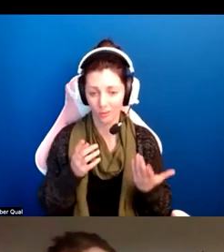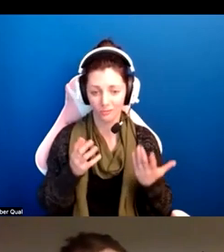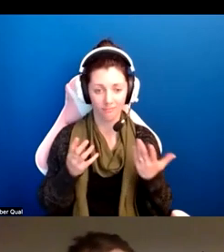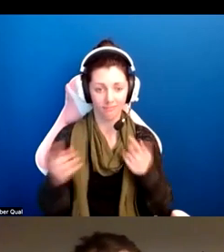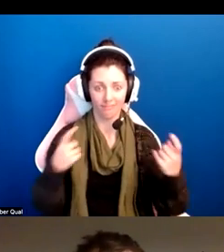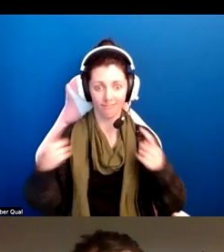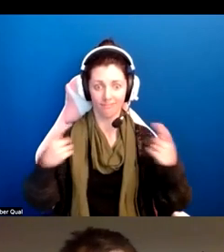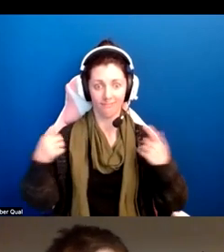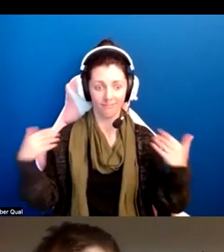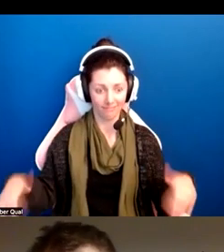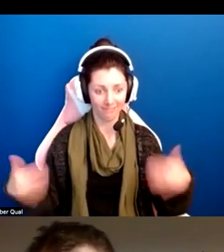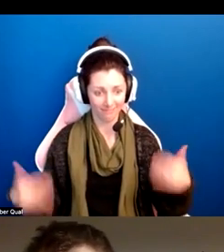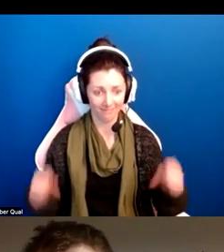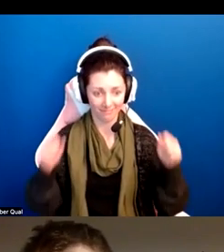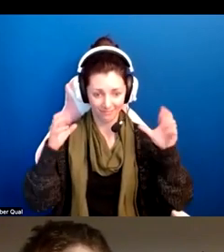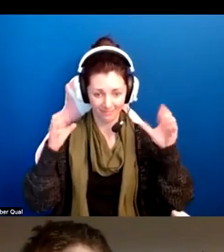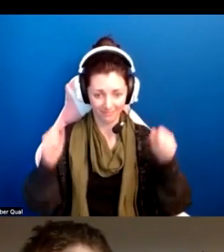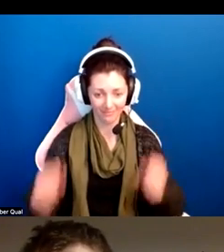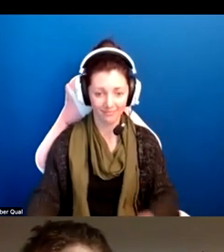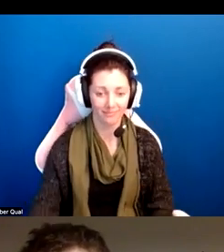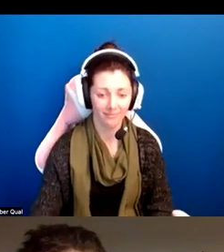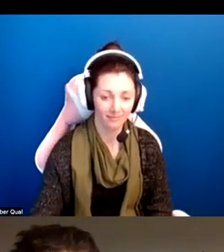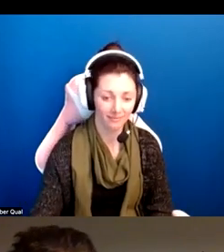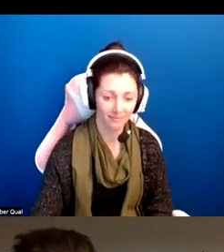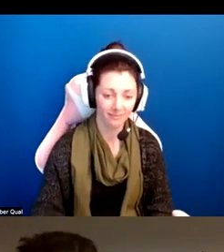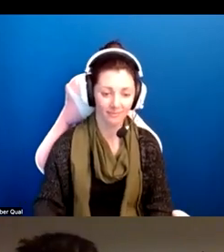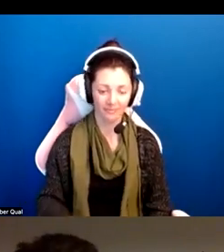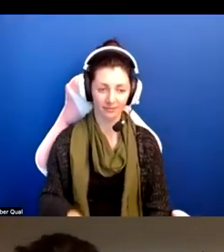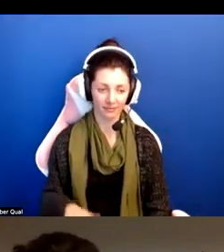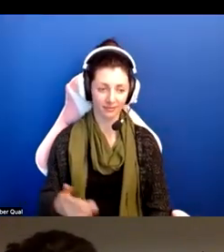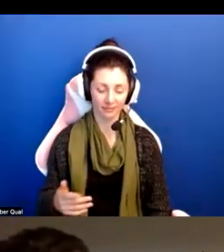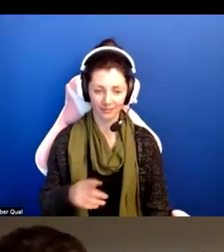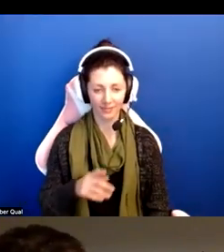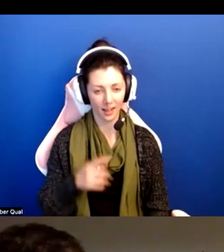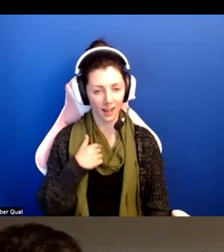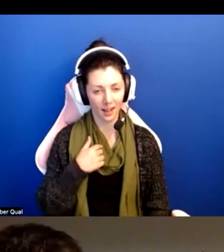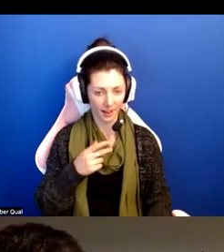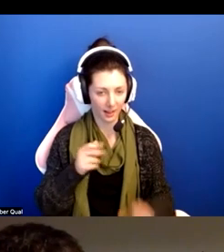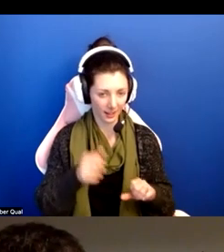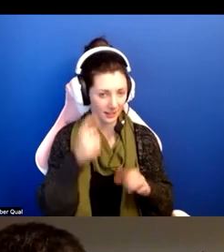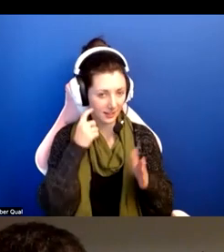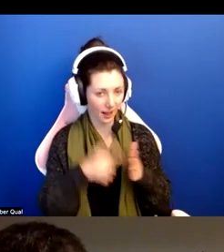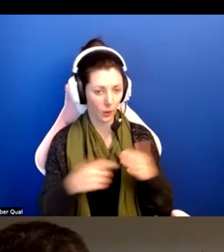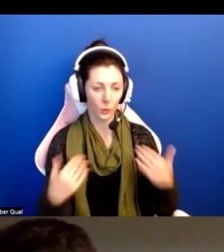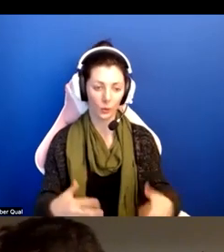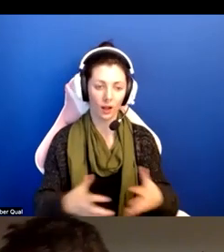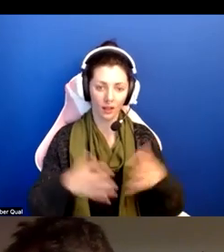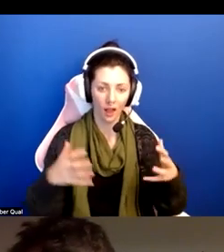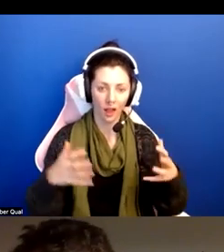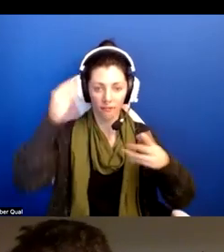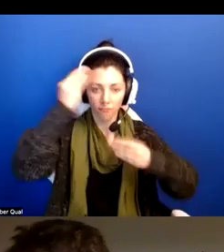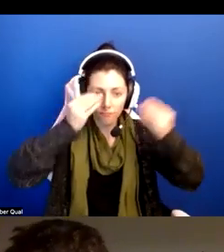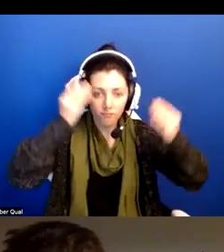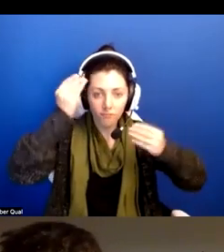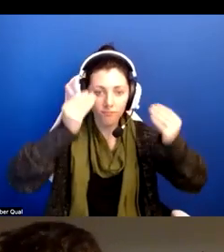so great to have realized how much thought you've put into it. And there's another question that's